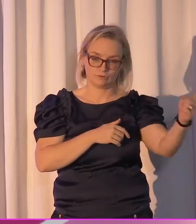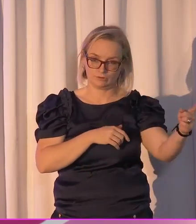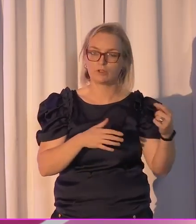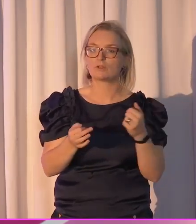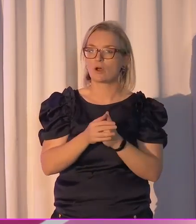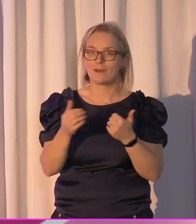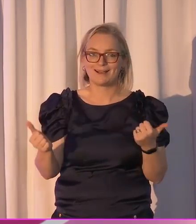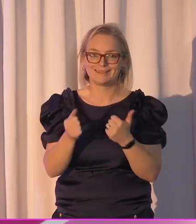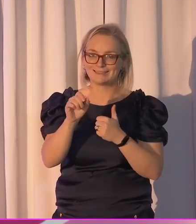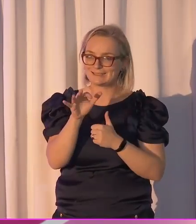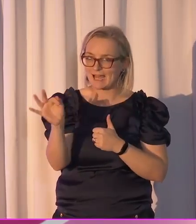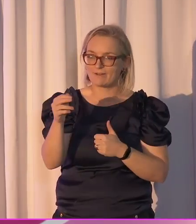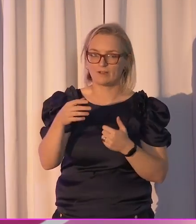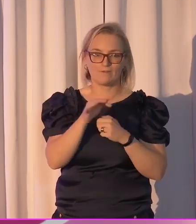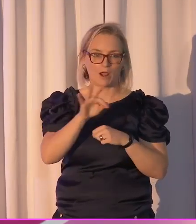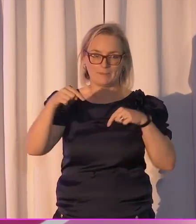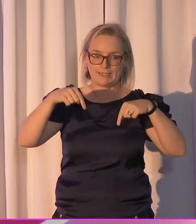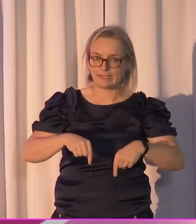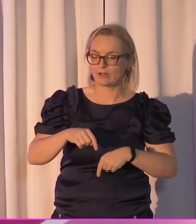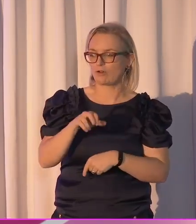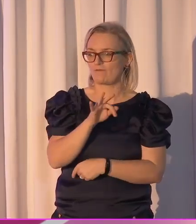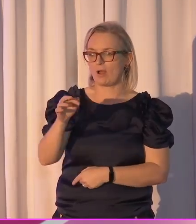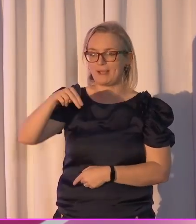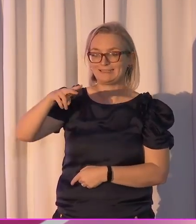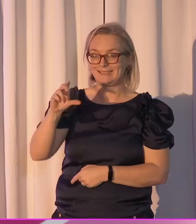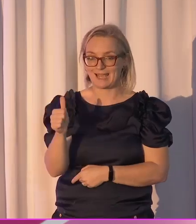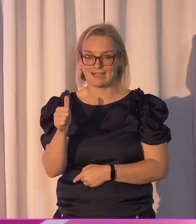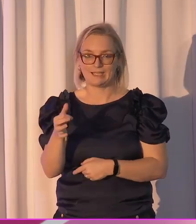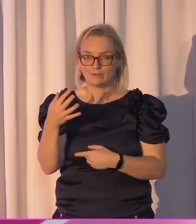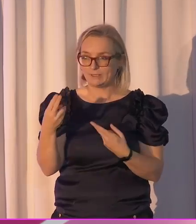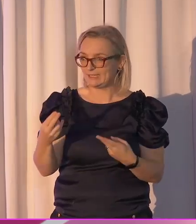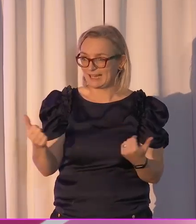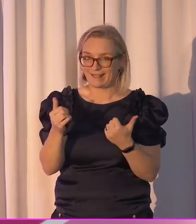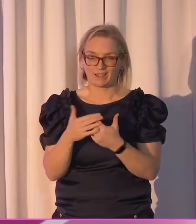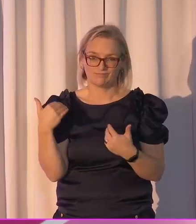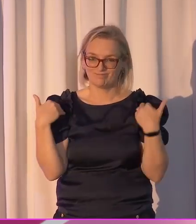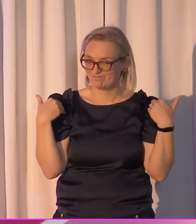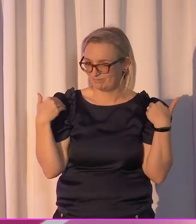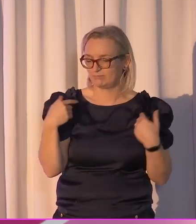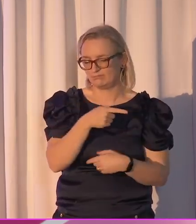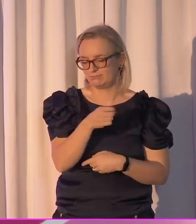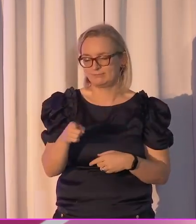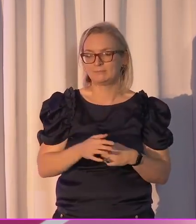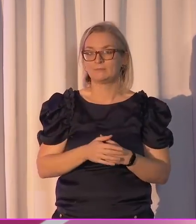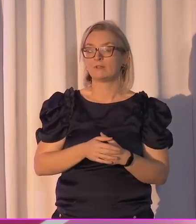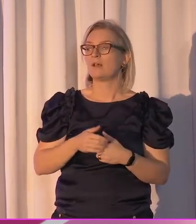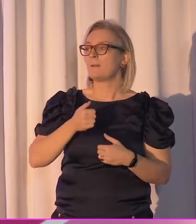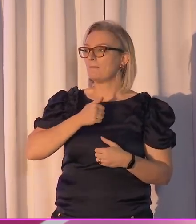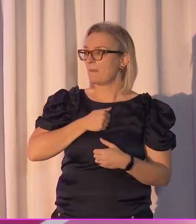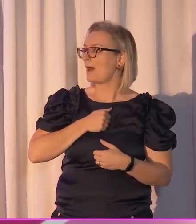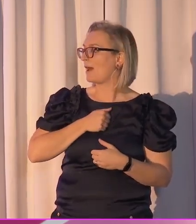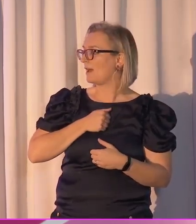NDA staff are available for support and directions if necessary. And just to help you with identification, my